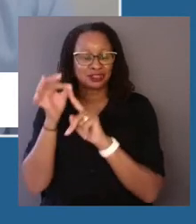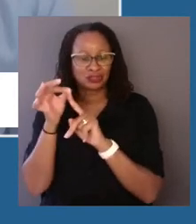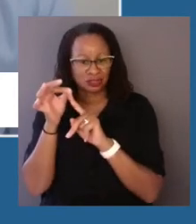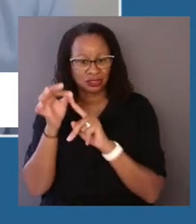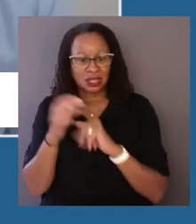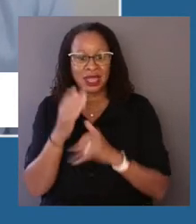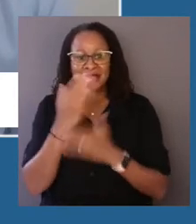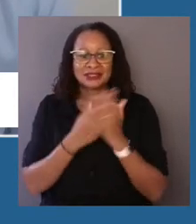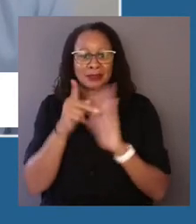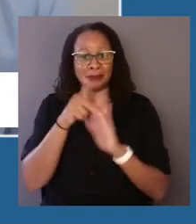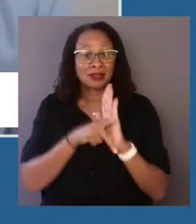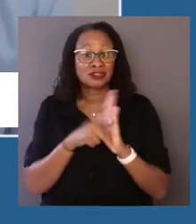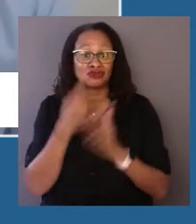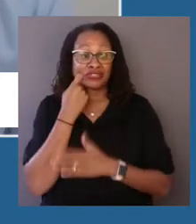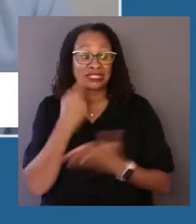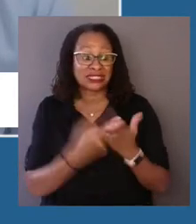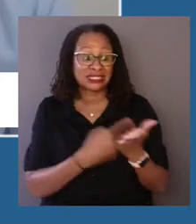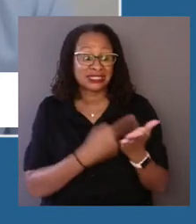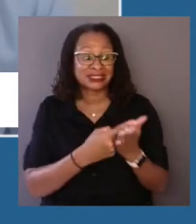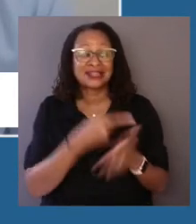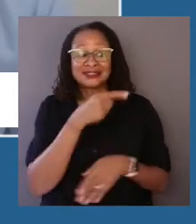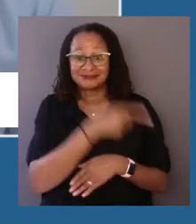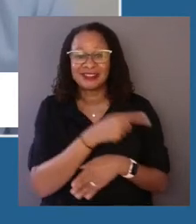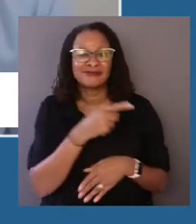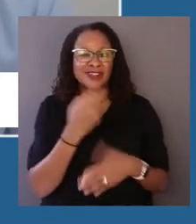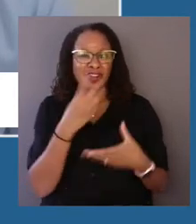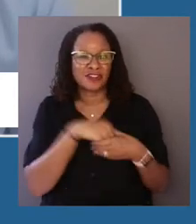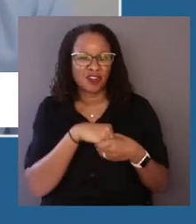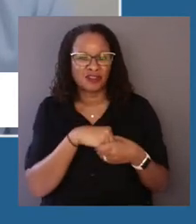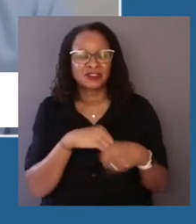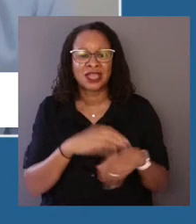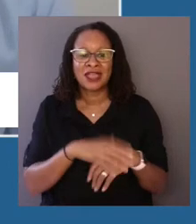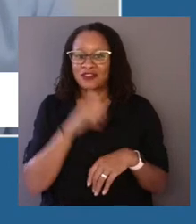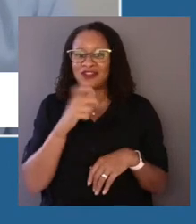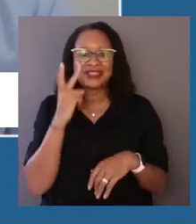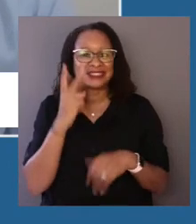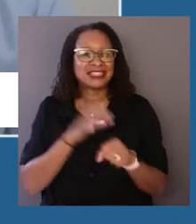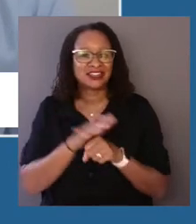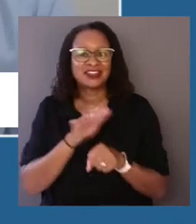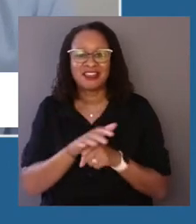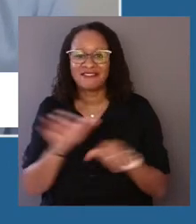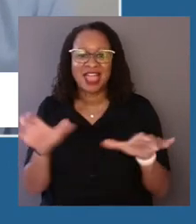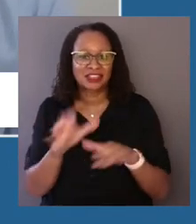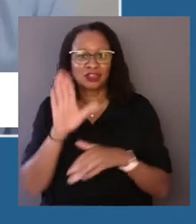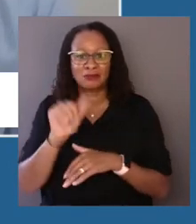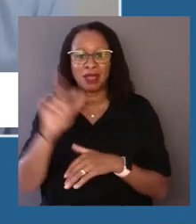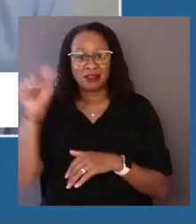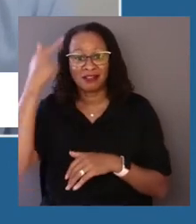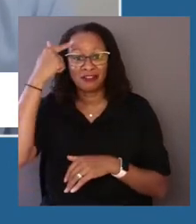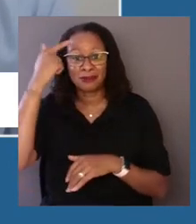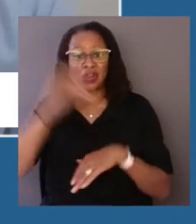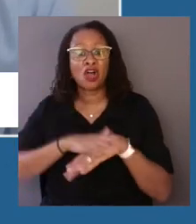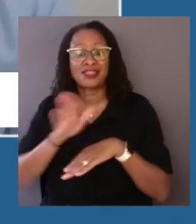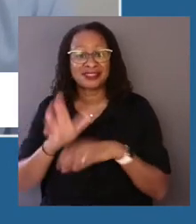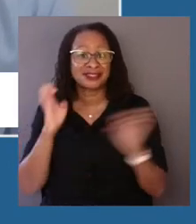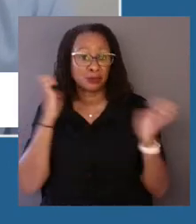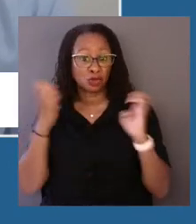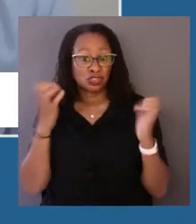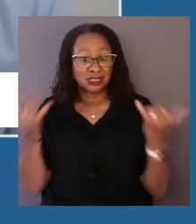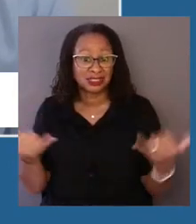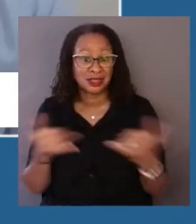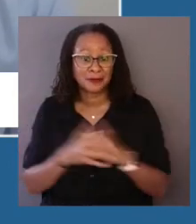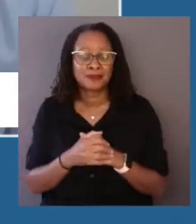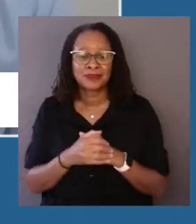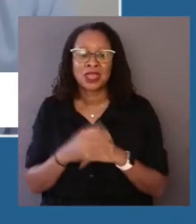was just describing being among them. We just haven't seen enough action by government on this emergency. What's